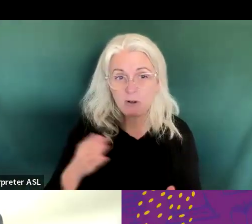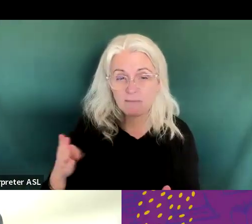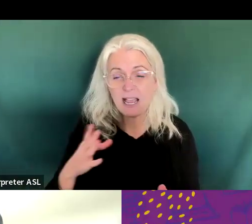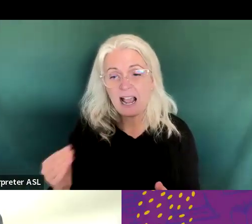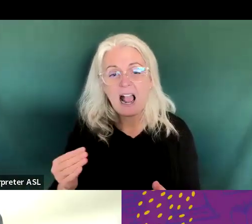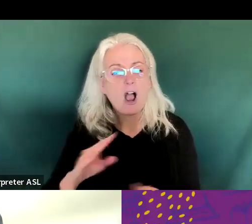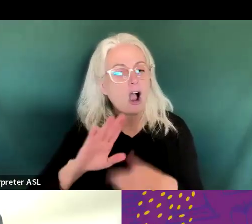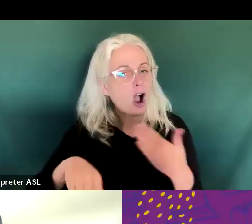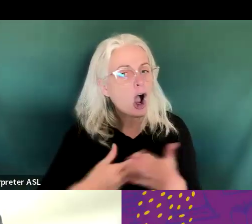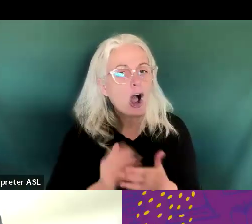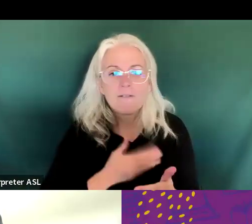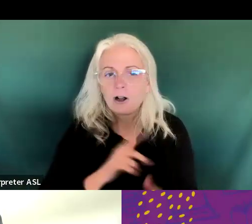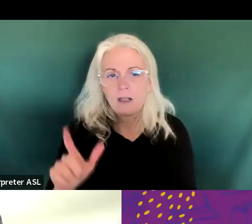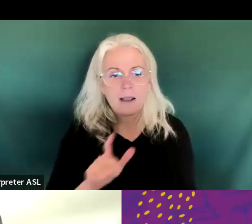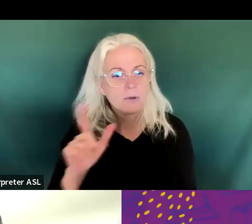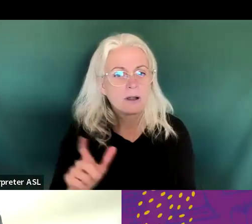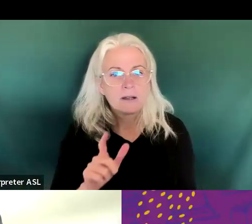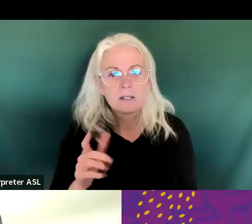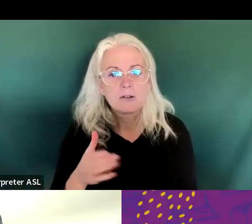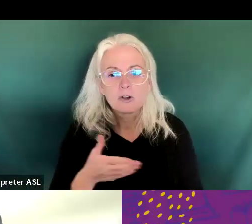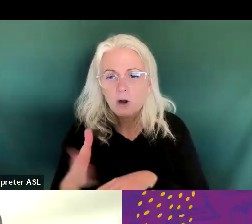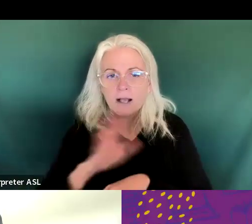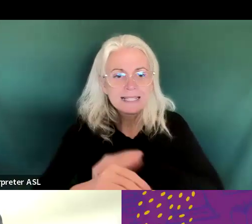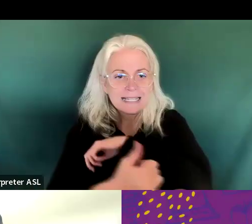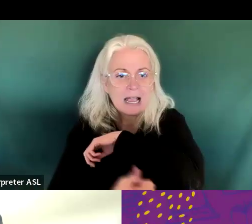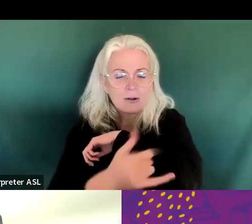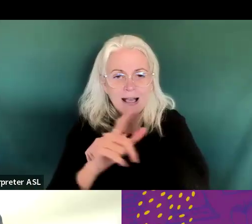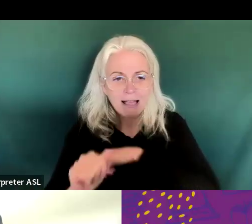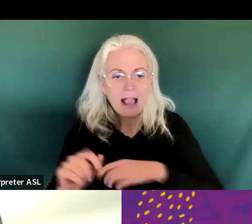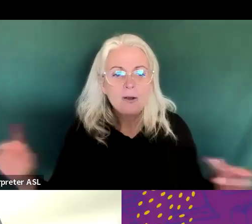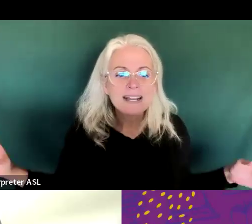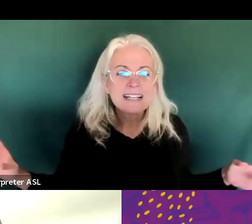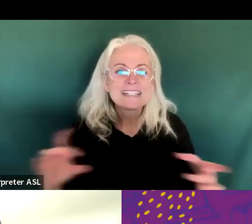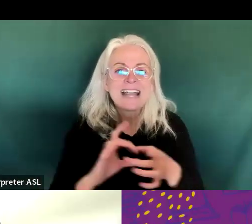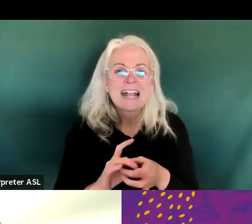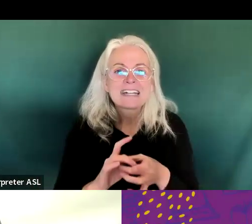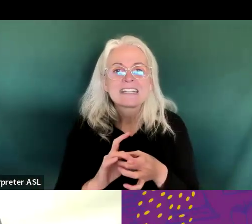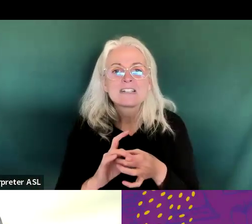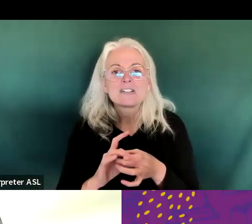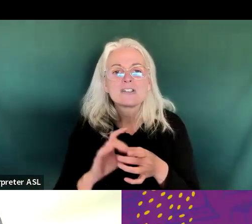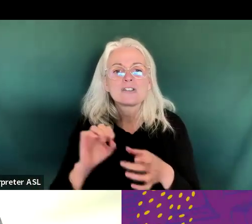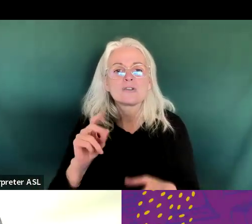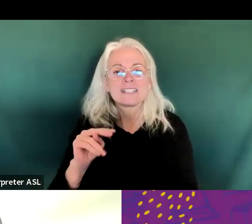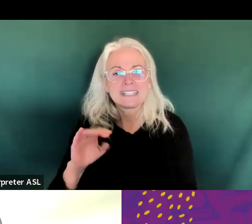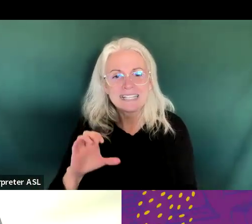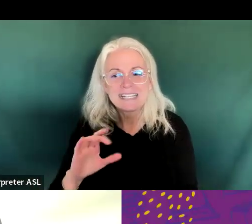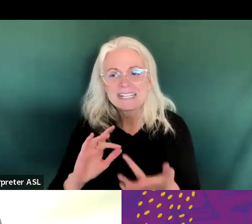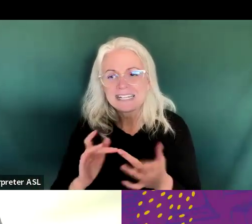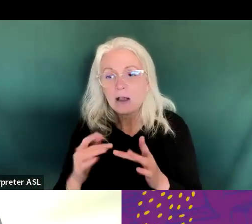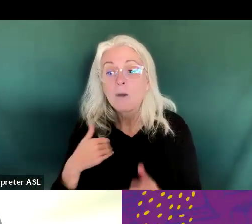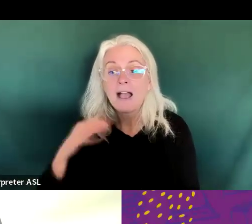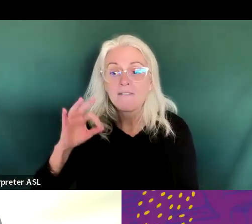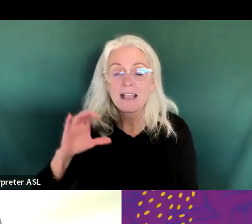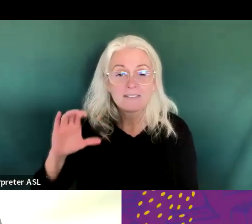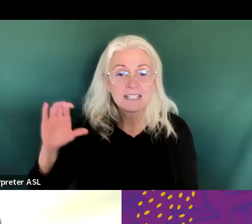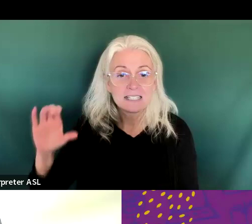broadband at all of our locations across LA County. We're connected to the Scenic Network, and we have FCC funding to do